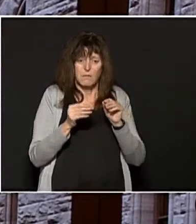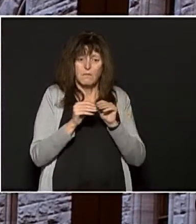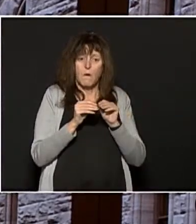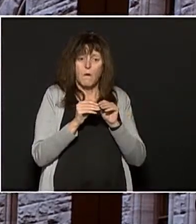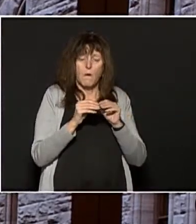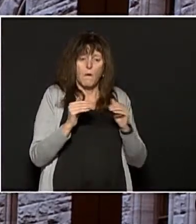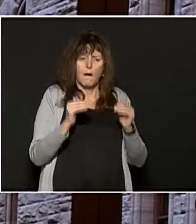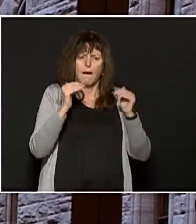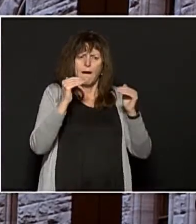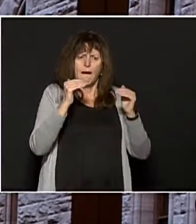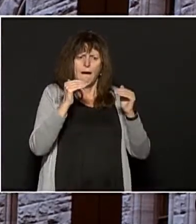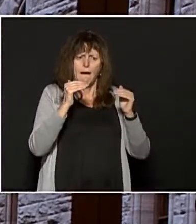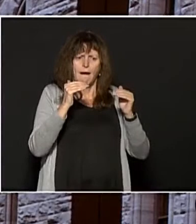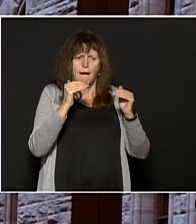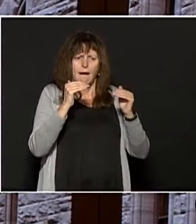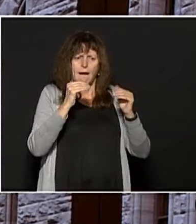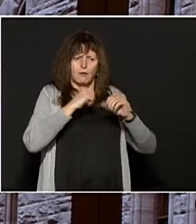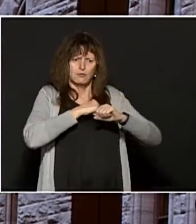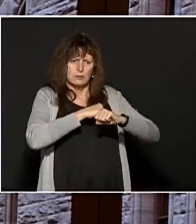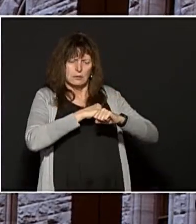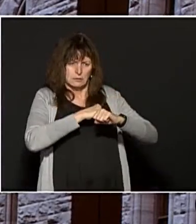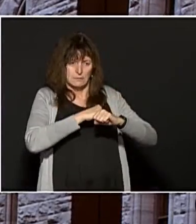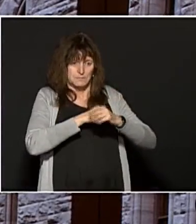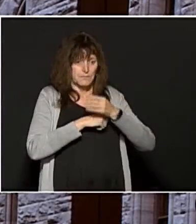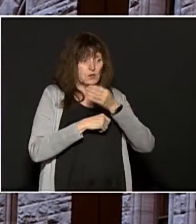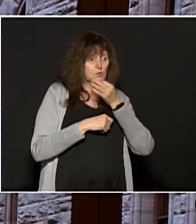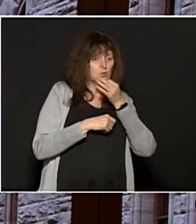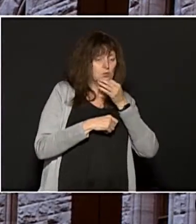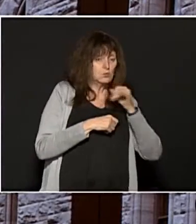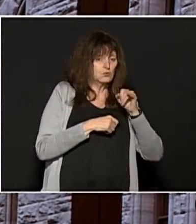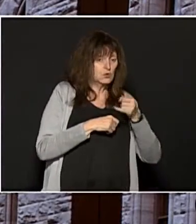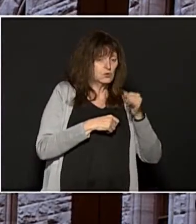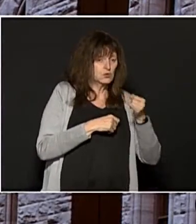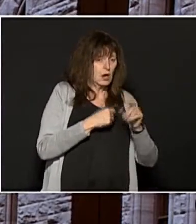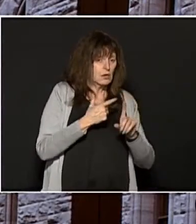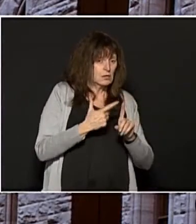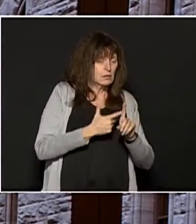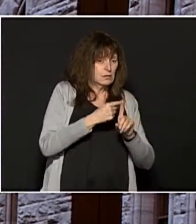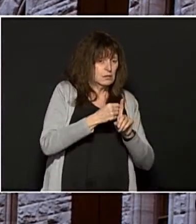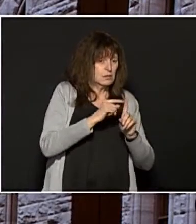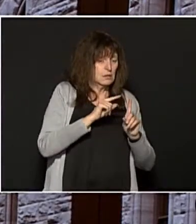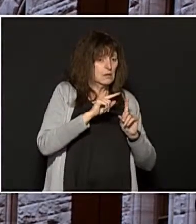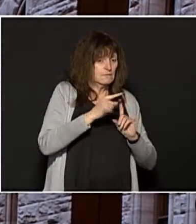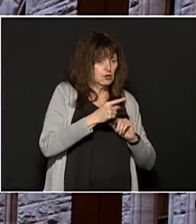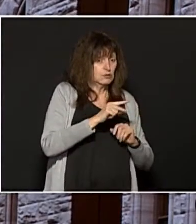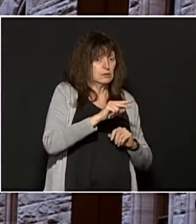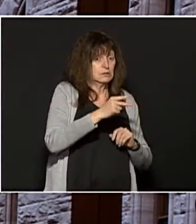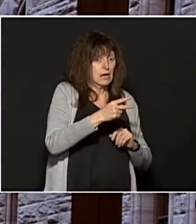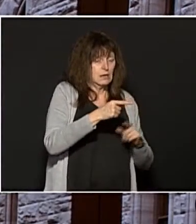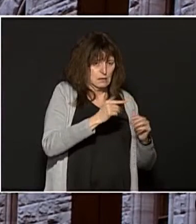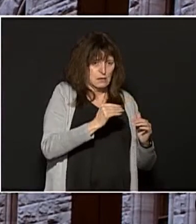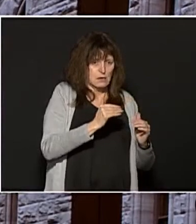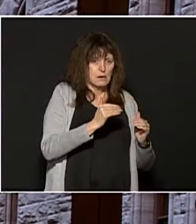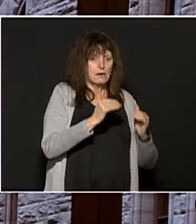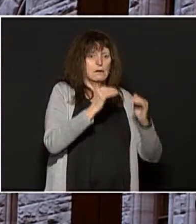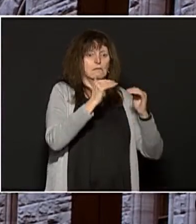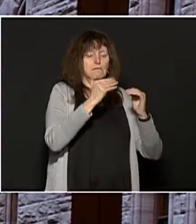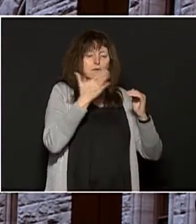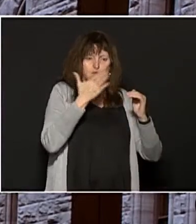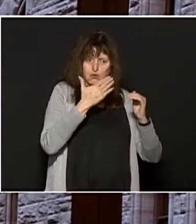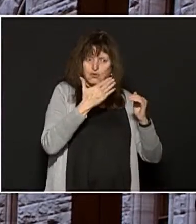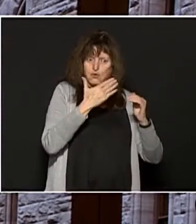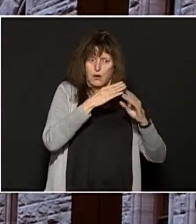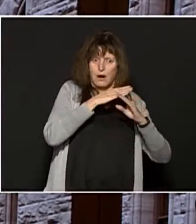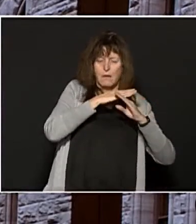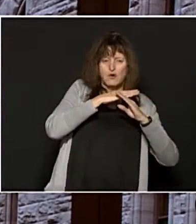Johnson. The 2-dose has even more effectiveness on that. So still the risk of COVID is way much higher than